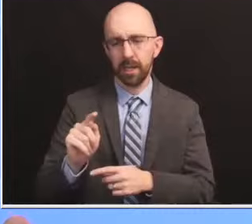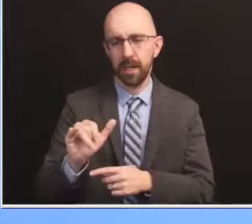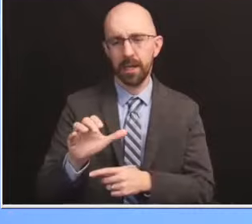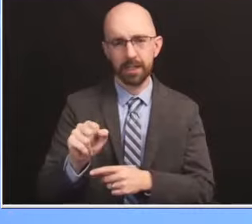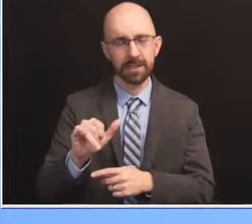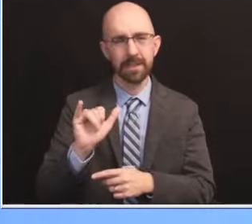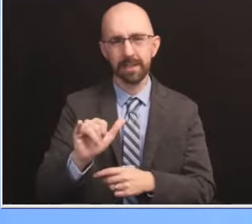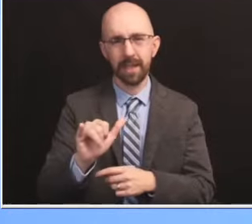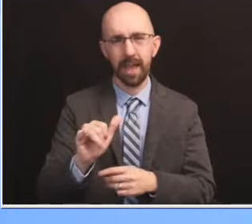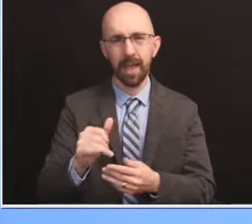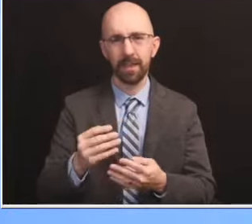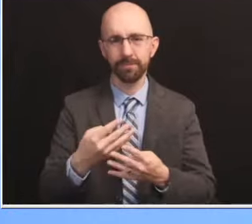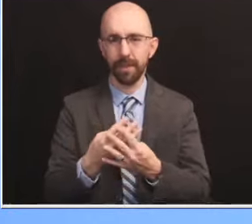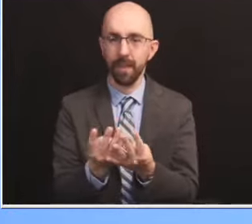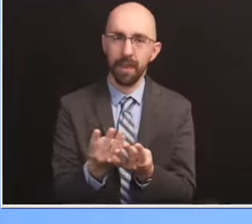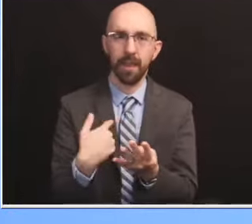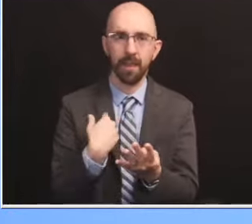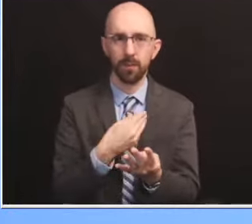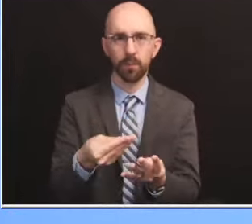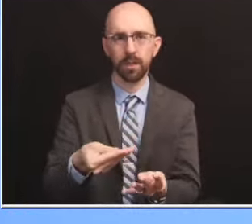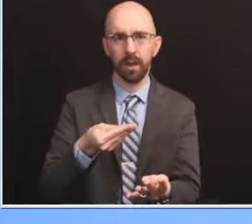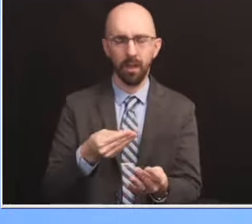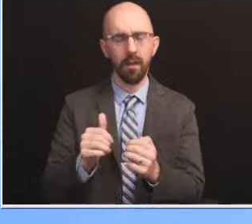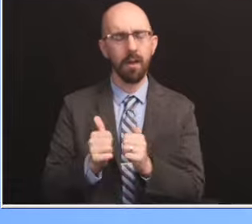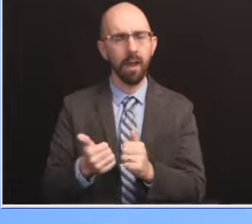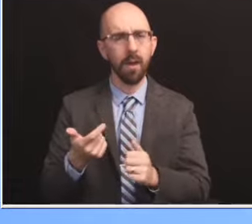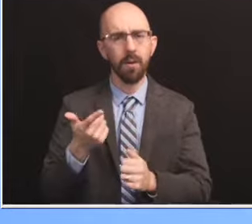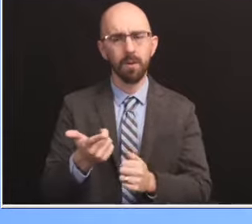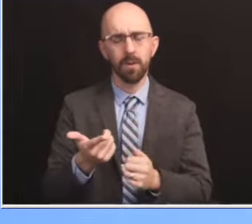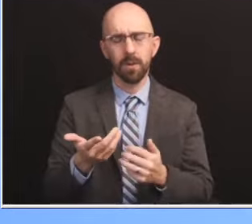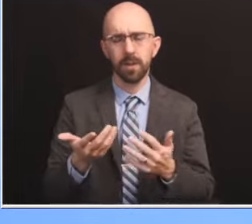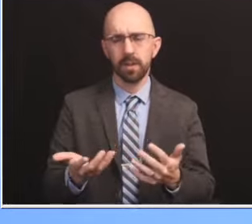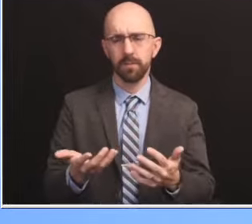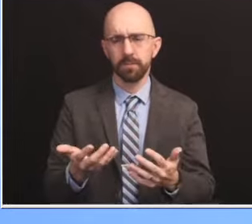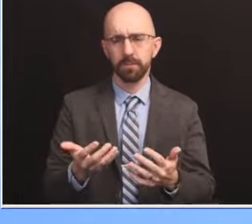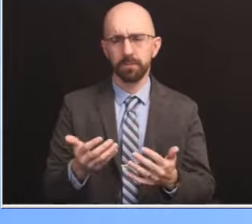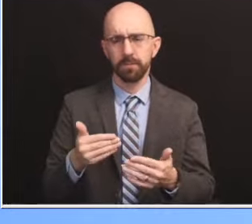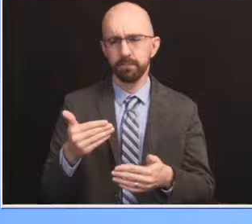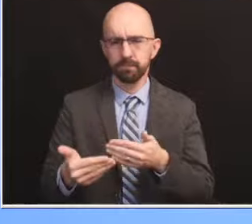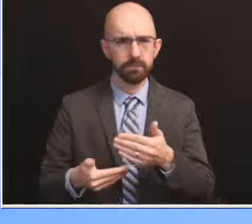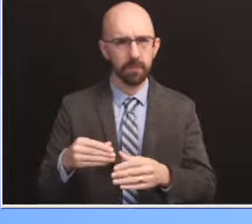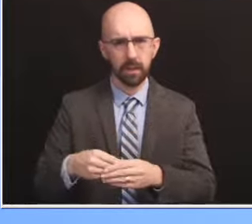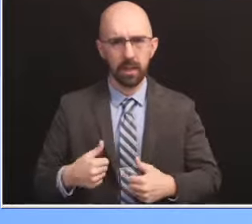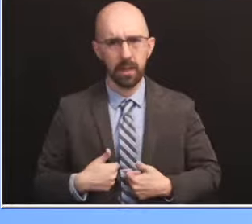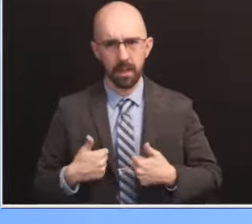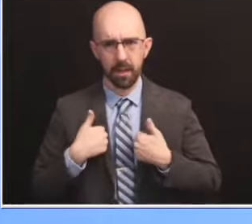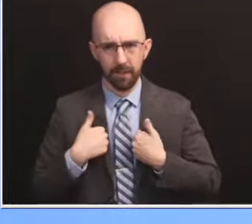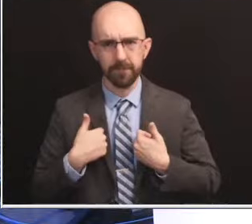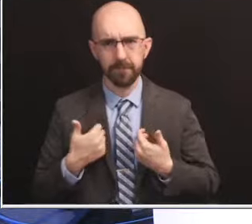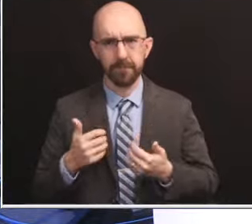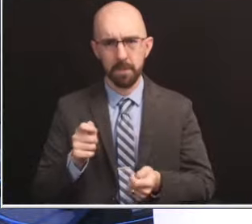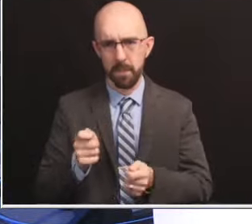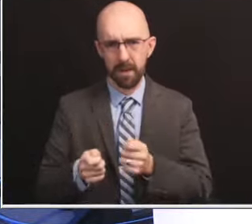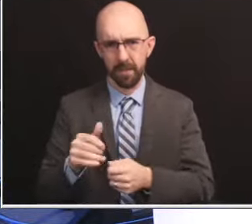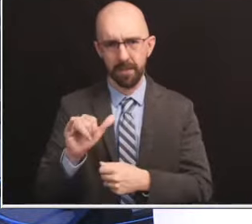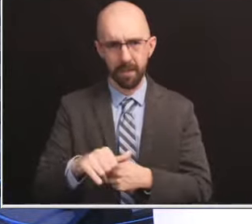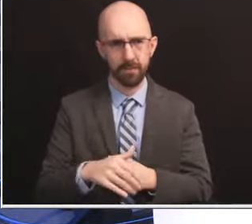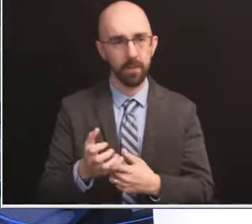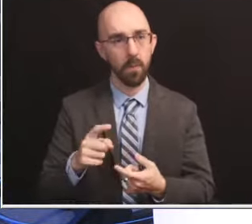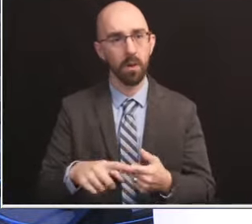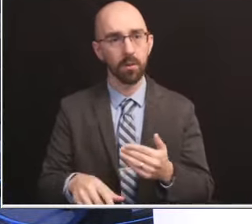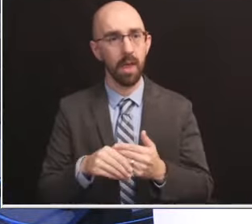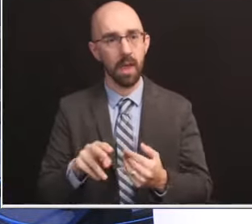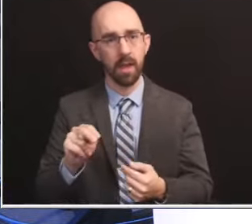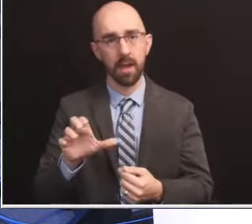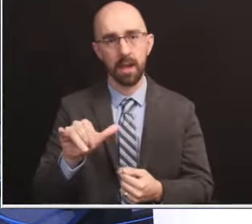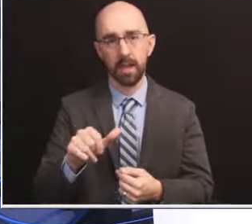we're dealt, but then how do you, go about that in life, and how do you modify that? I just want to say, Nancy, you're